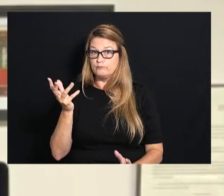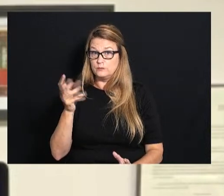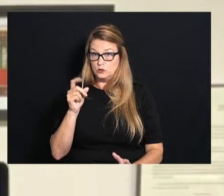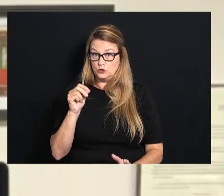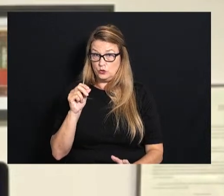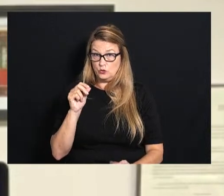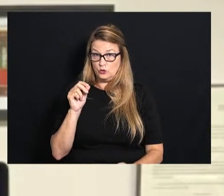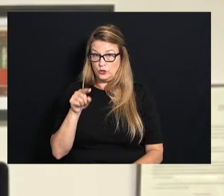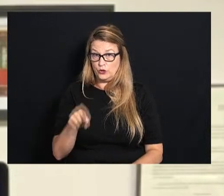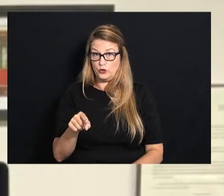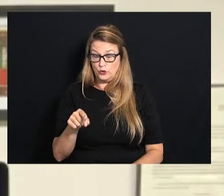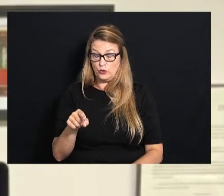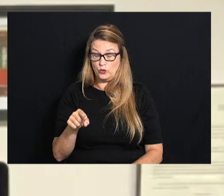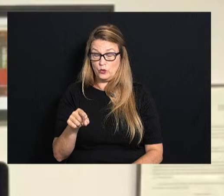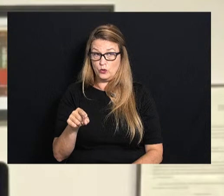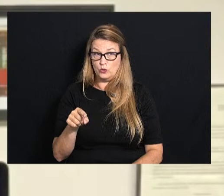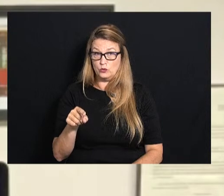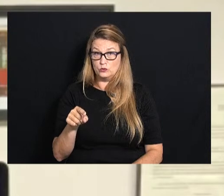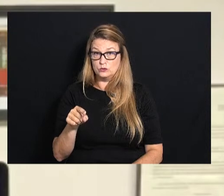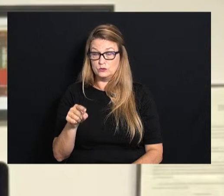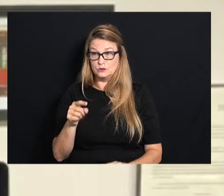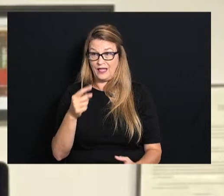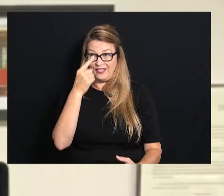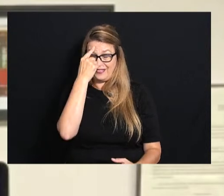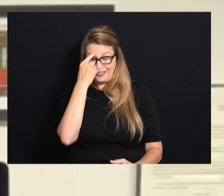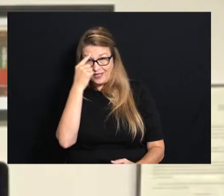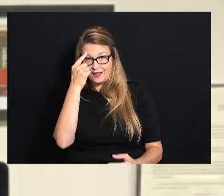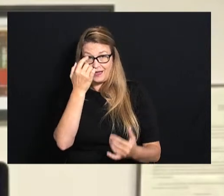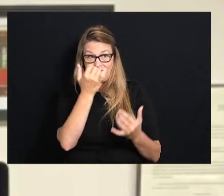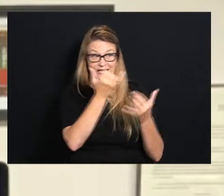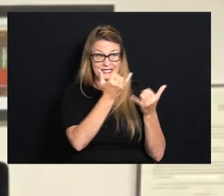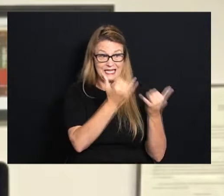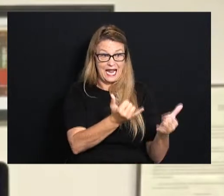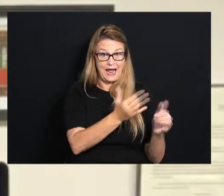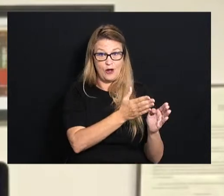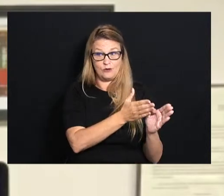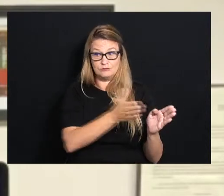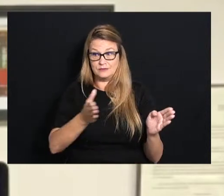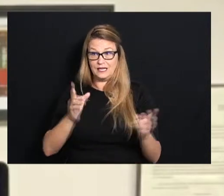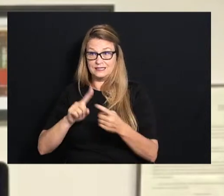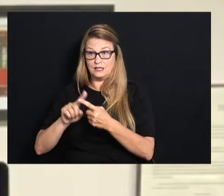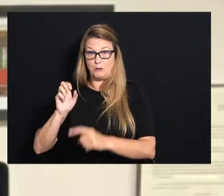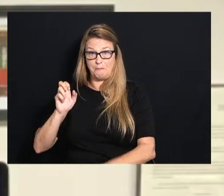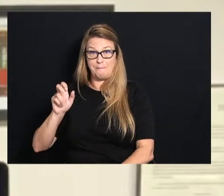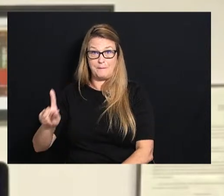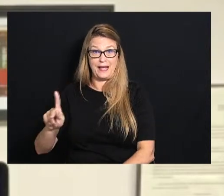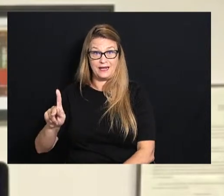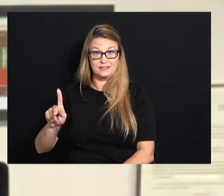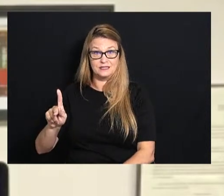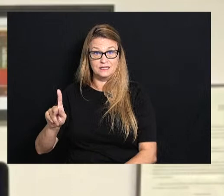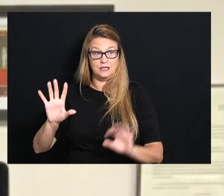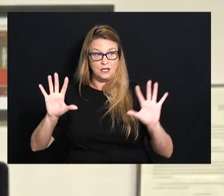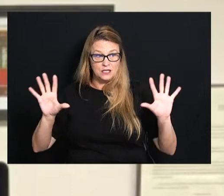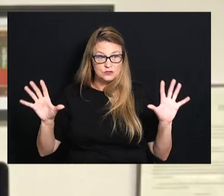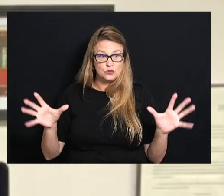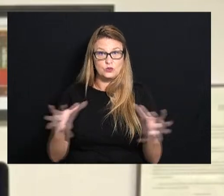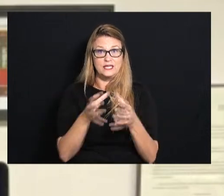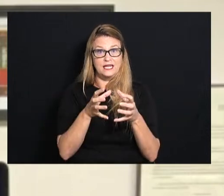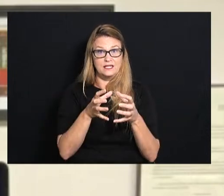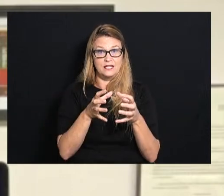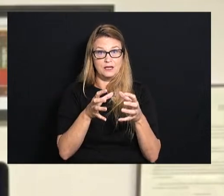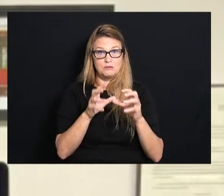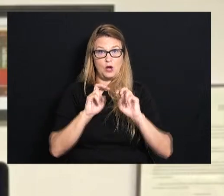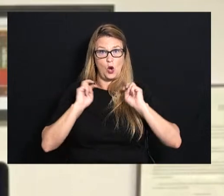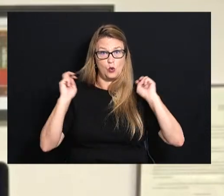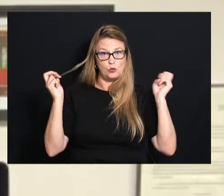you think, or certainly between now and whenever they come back, are you willing to get everybody around the